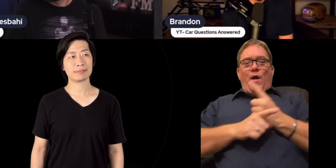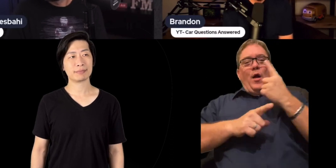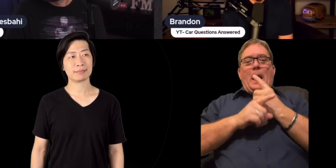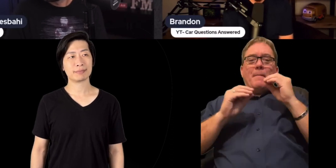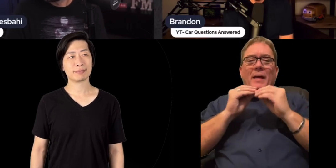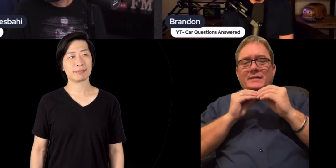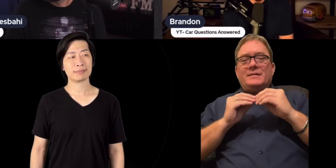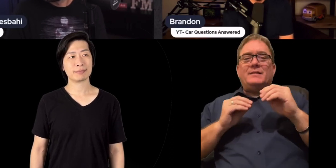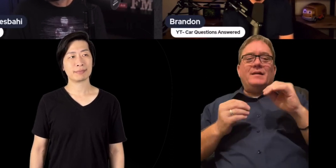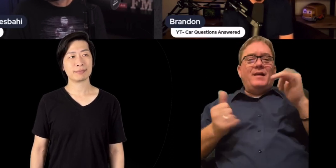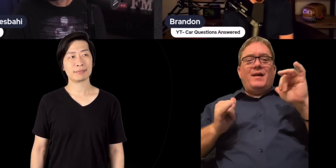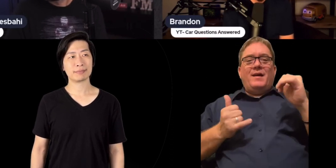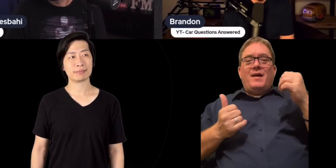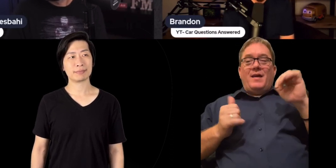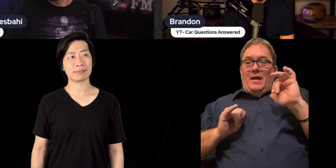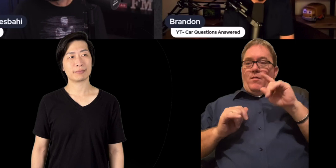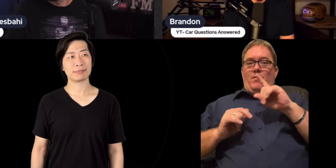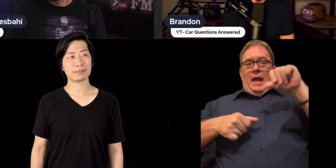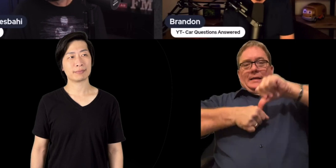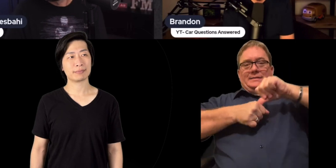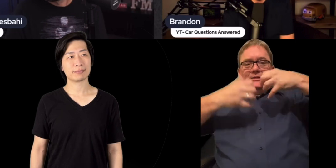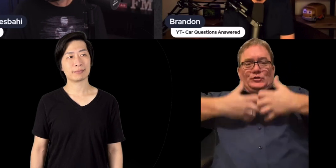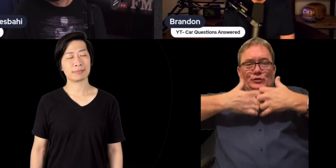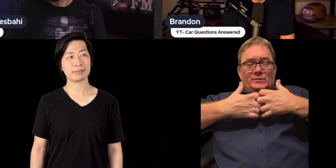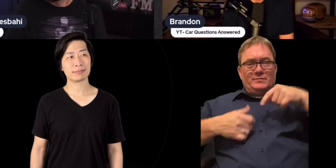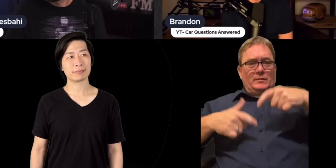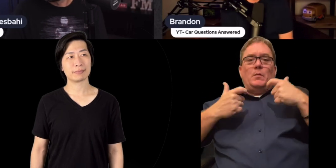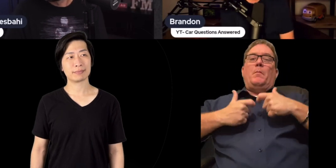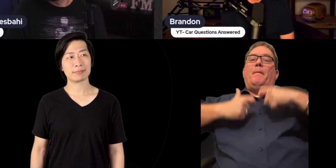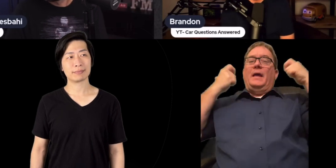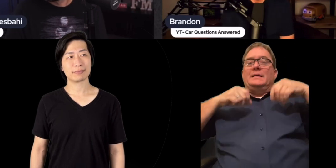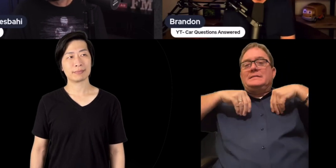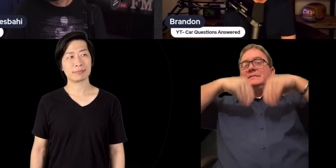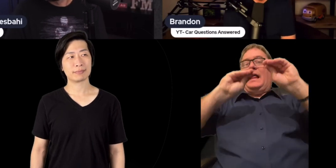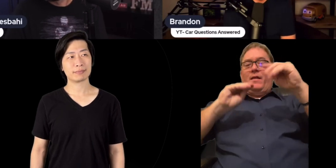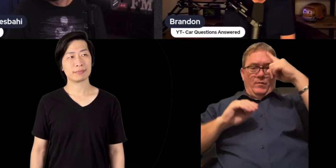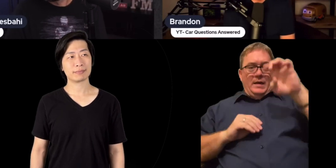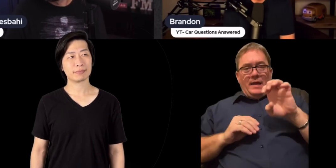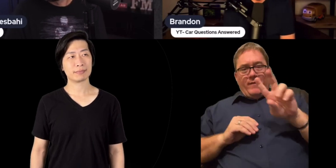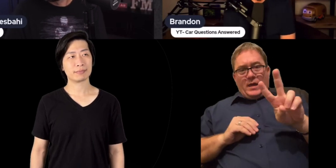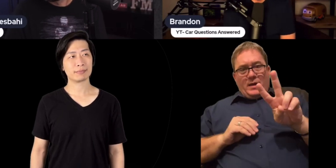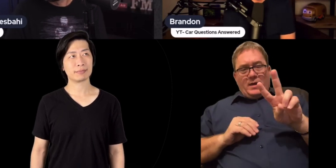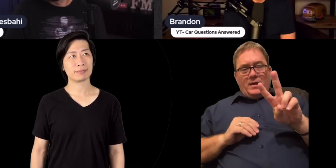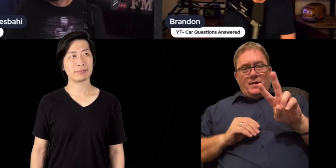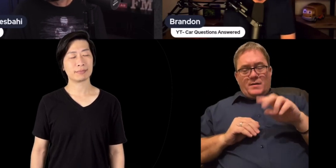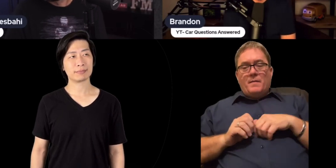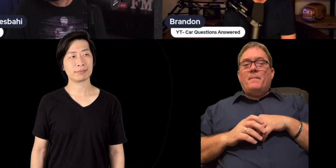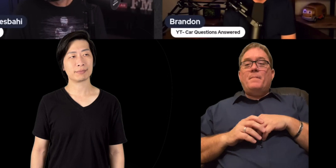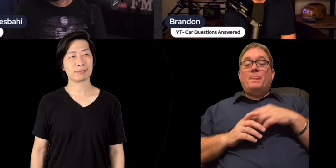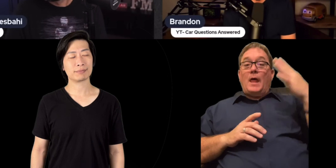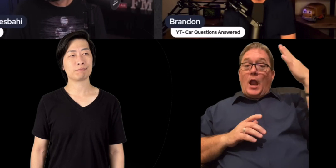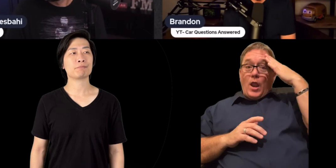do on a internal combustion engine. I mean, this is a huge selling point for a lot of these EVs, and I think if the knowledge is